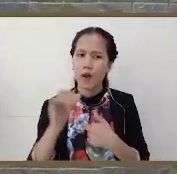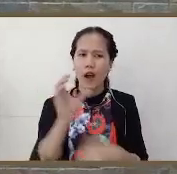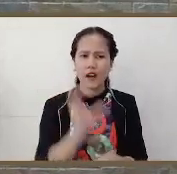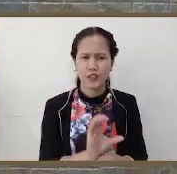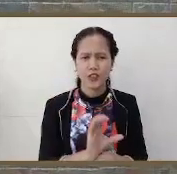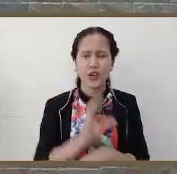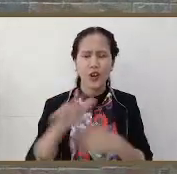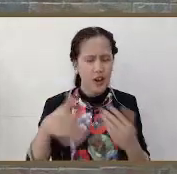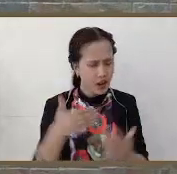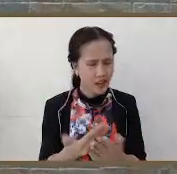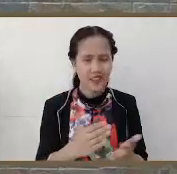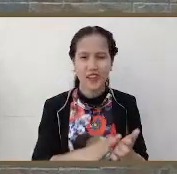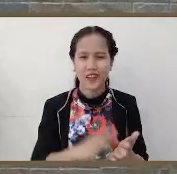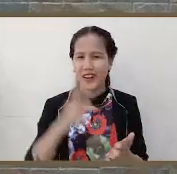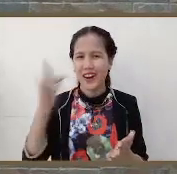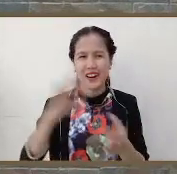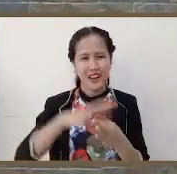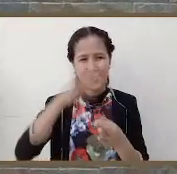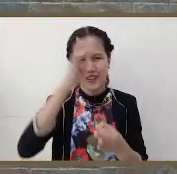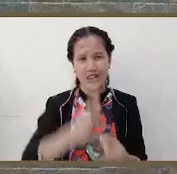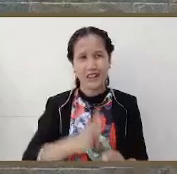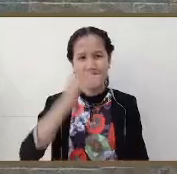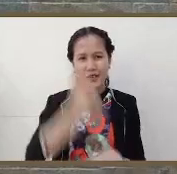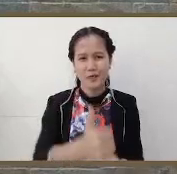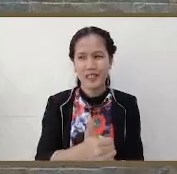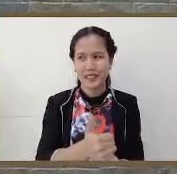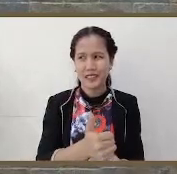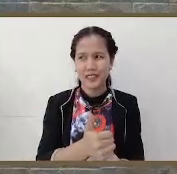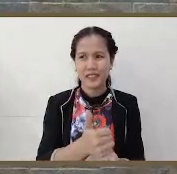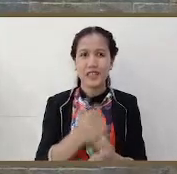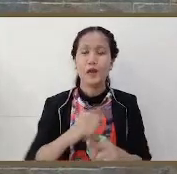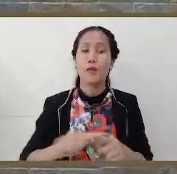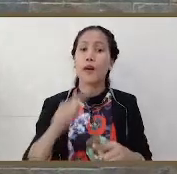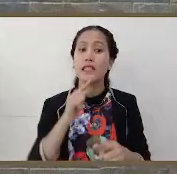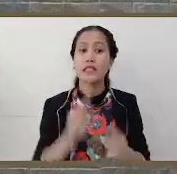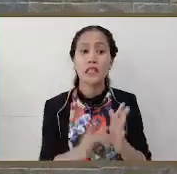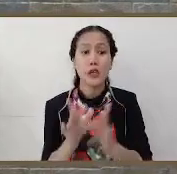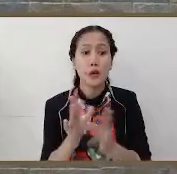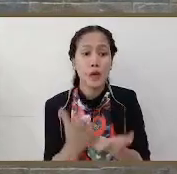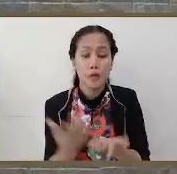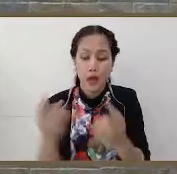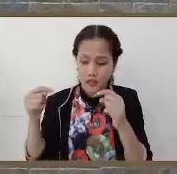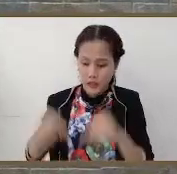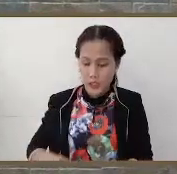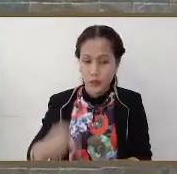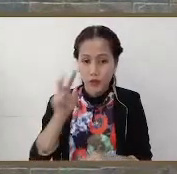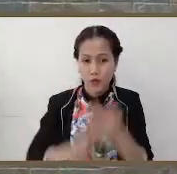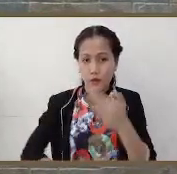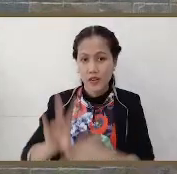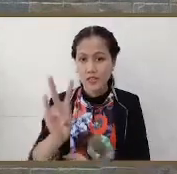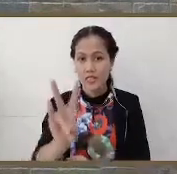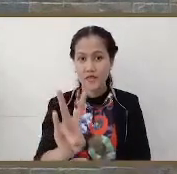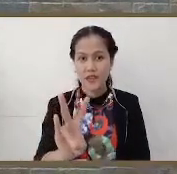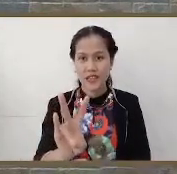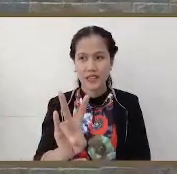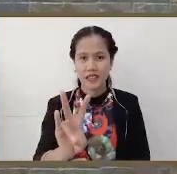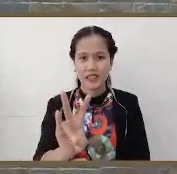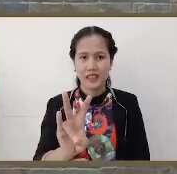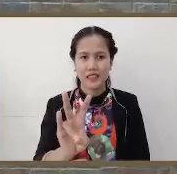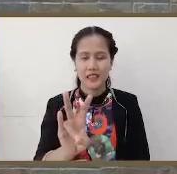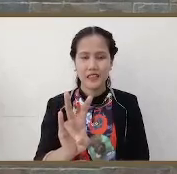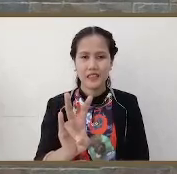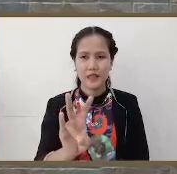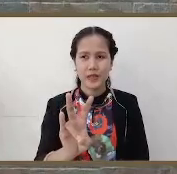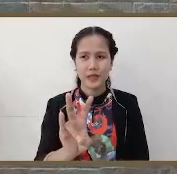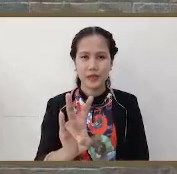God. Amen. Do you believe that? Amen. Pero sabi po ng Biblia, dito sa verse number 7, therefore will I change